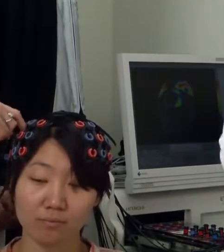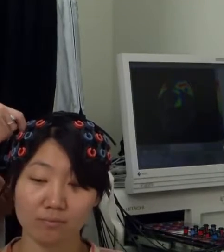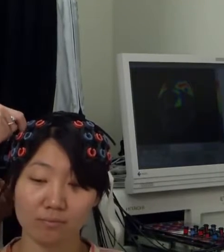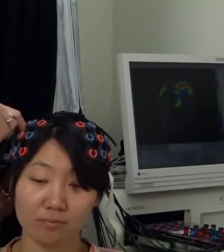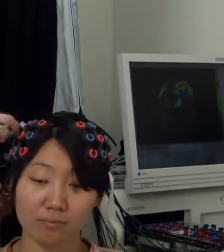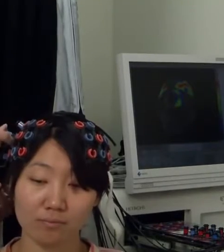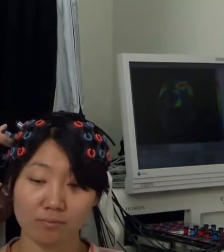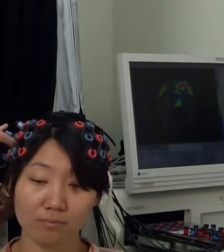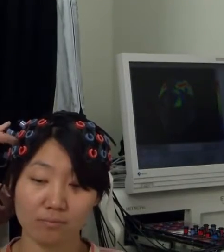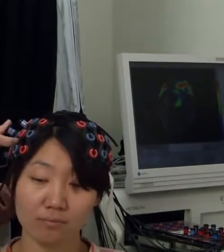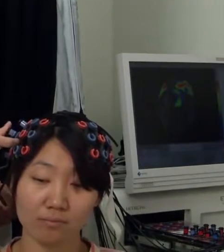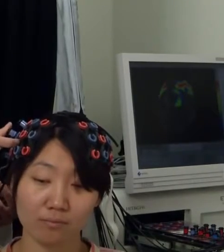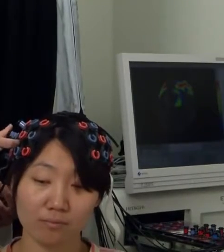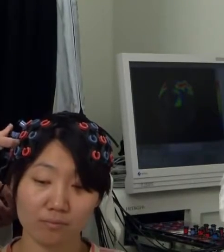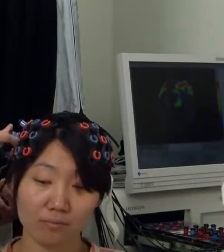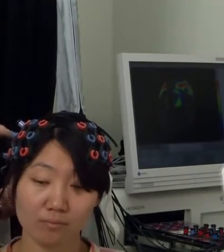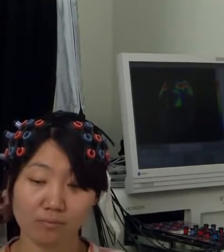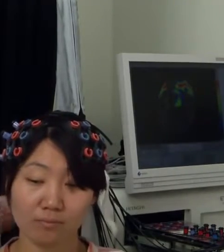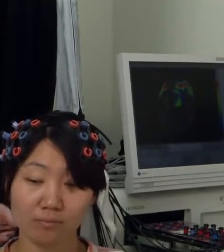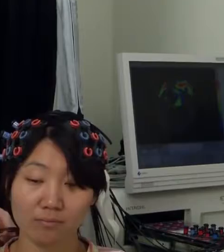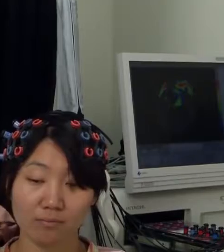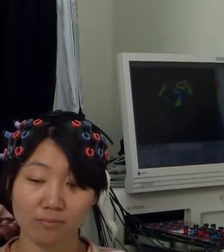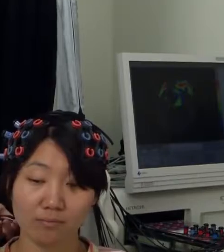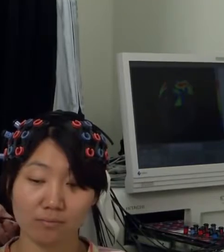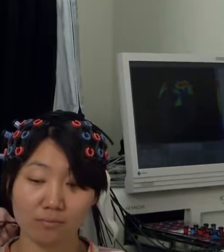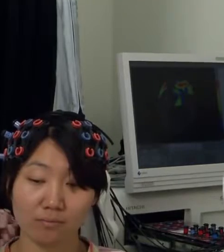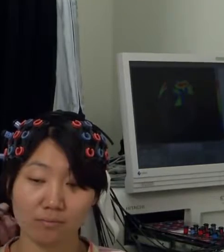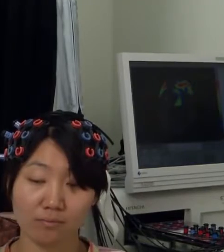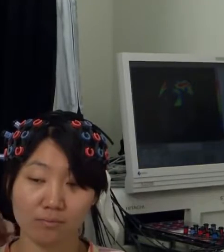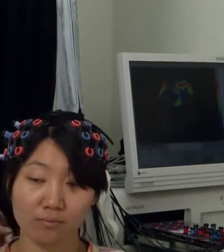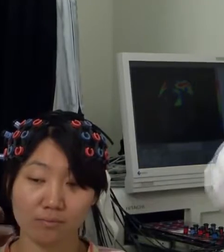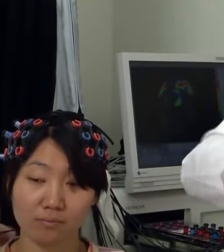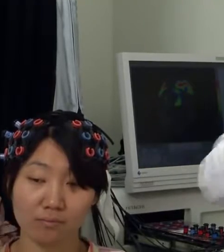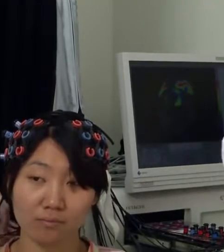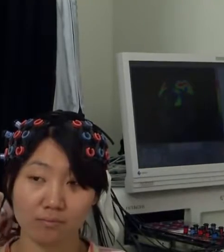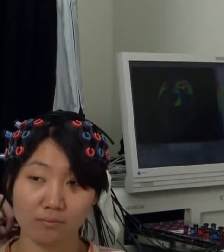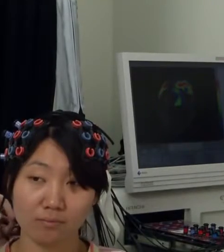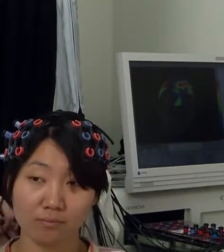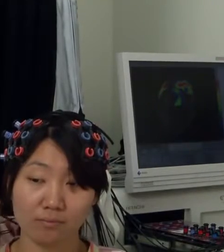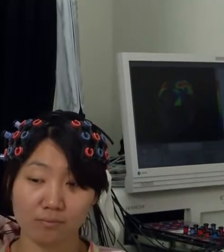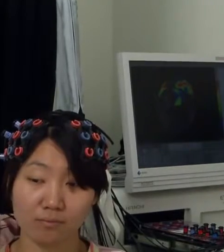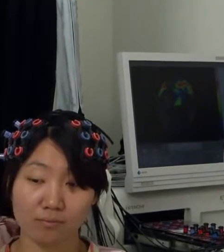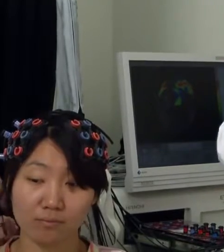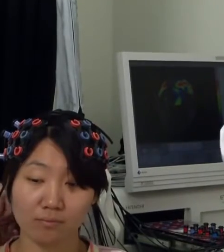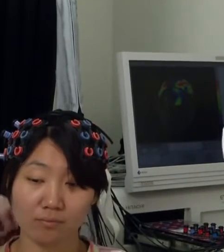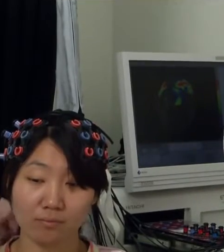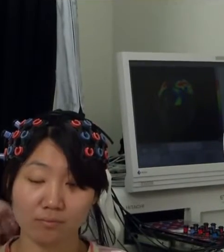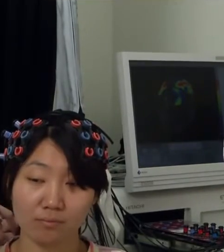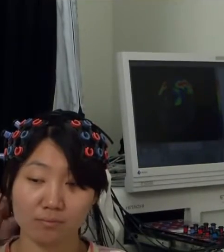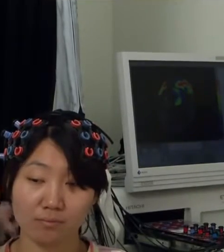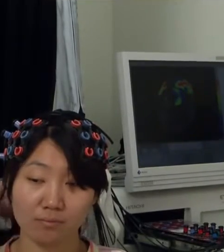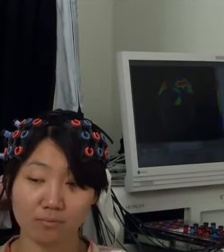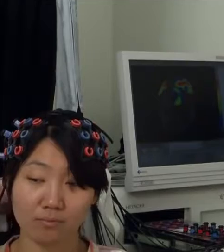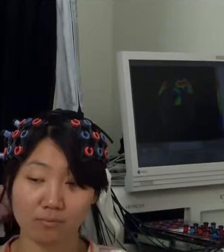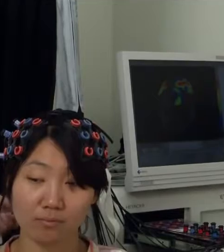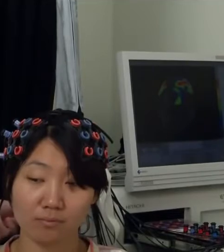what is happening in the brain. Well, the use of any part of our bodies, such as our arms or legs, requires oxygen. That oxygen